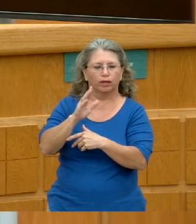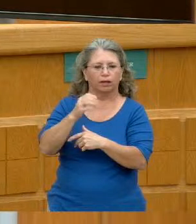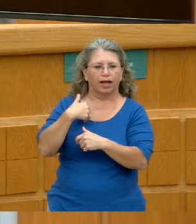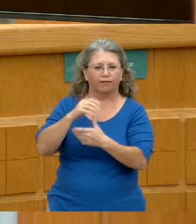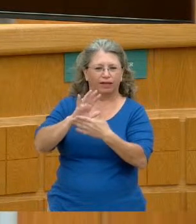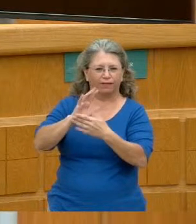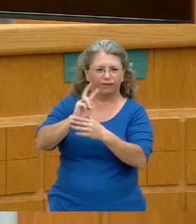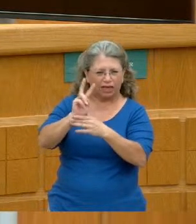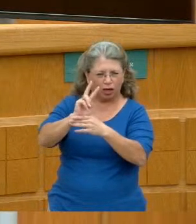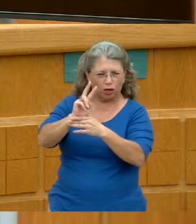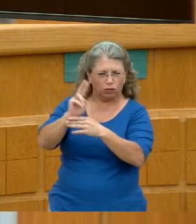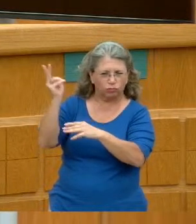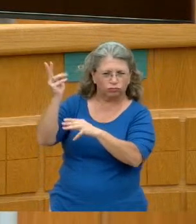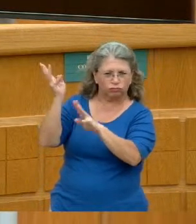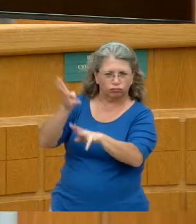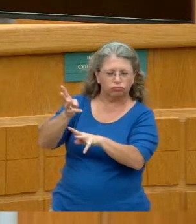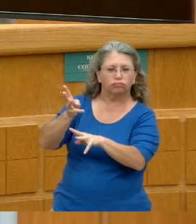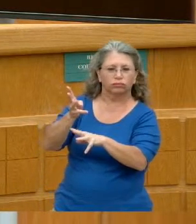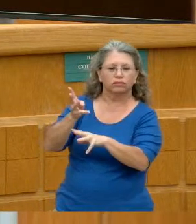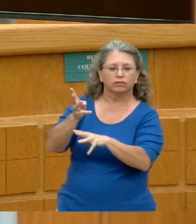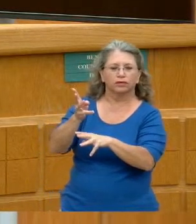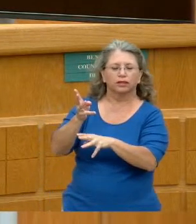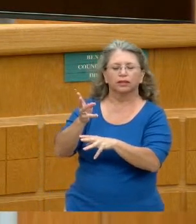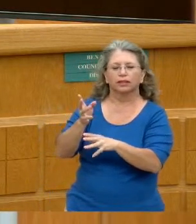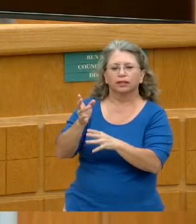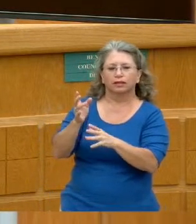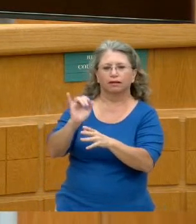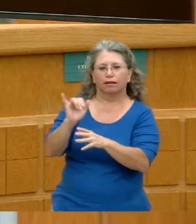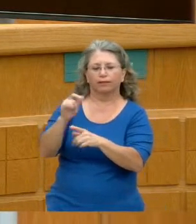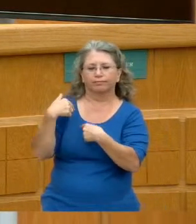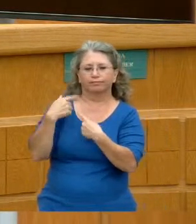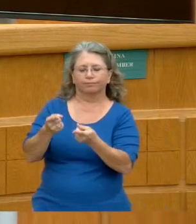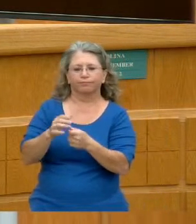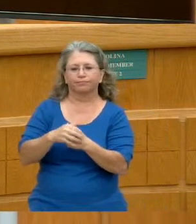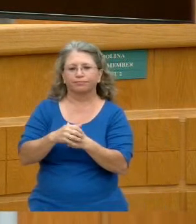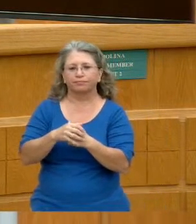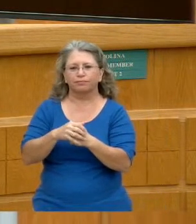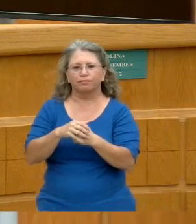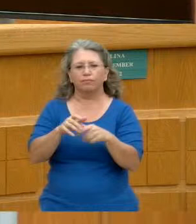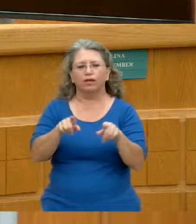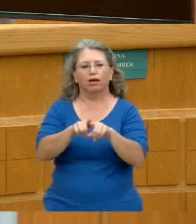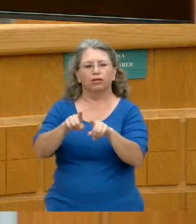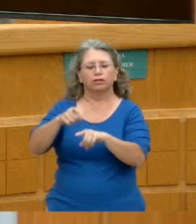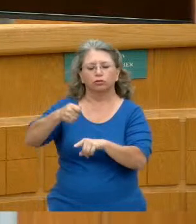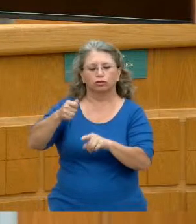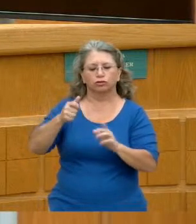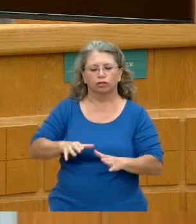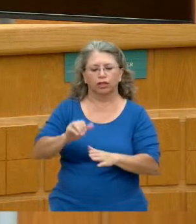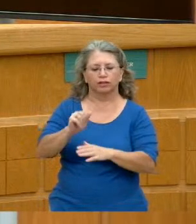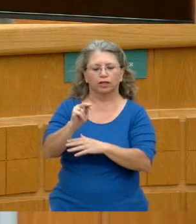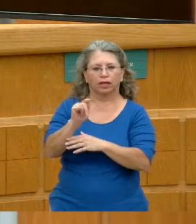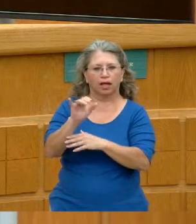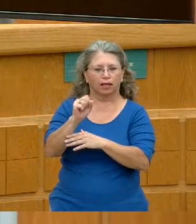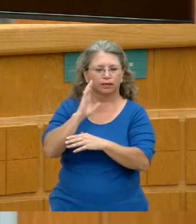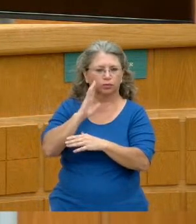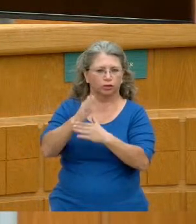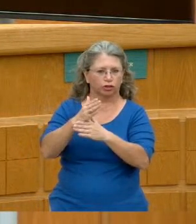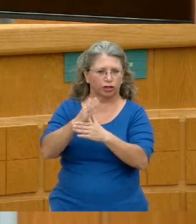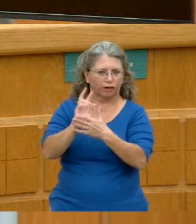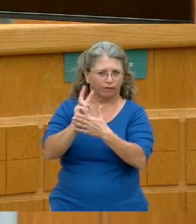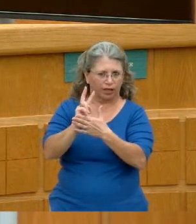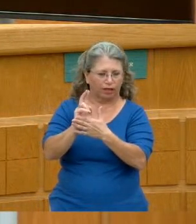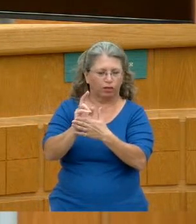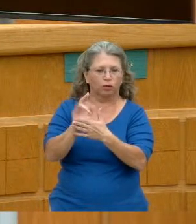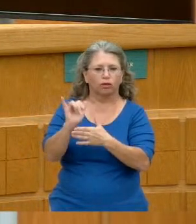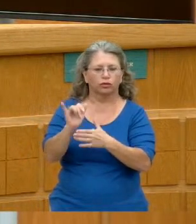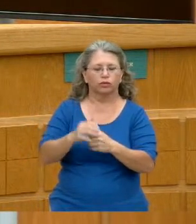days. And then Nueces County Judge Barbara Canales will also have a video to share with the community. So she'll be here